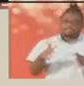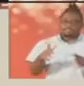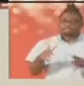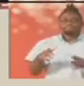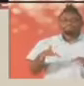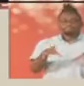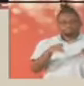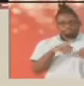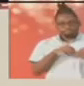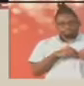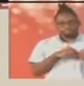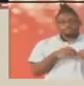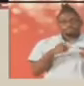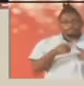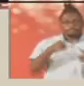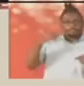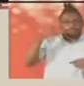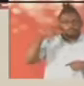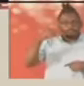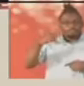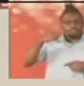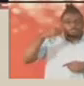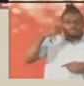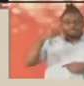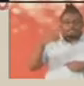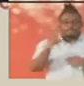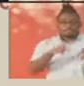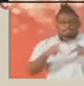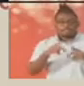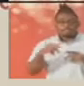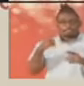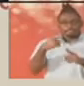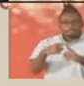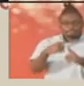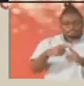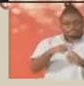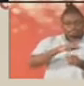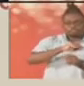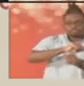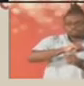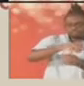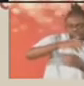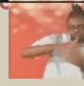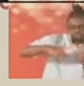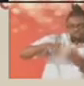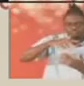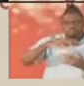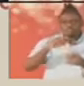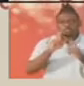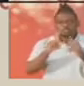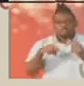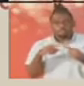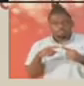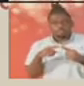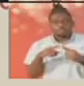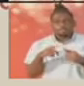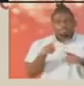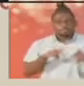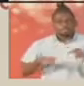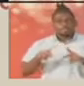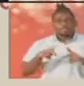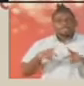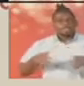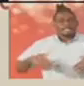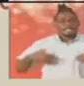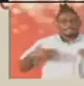of contact tracing. Our contact tracing persons, when speaking to individuals, the persons were happy and very